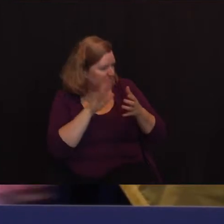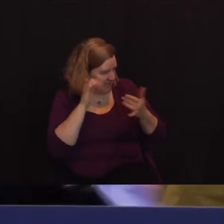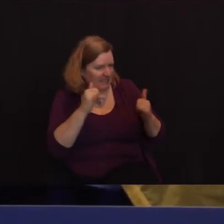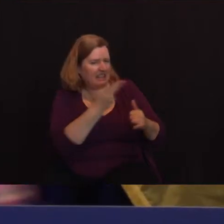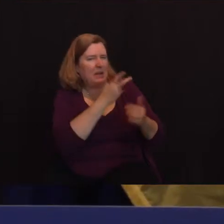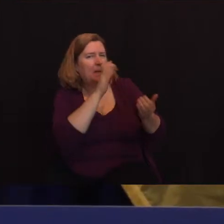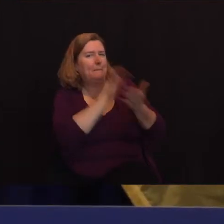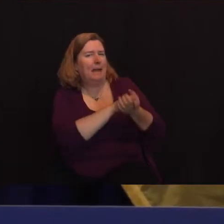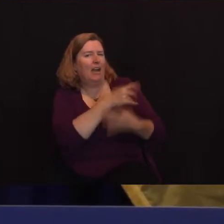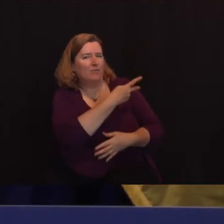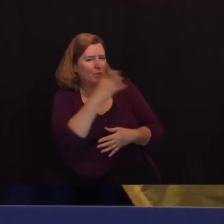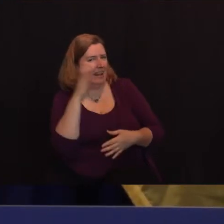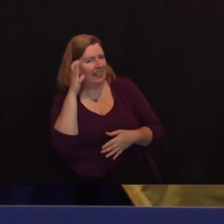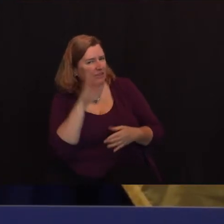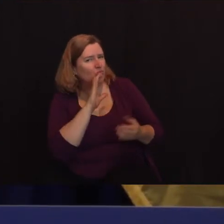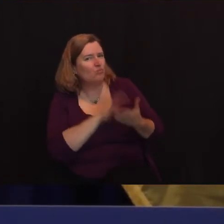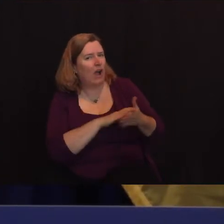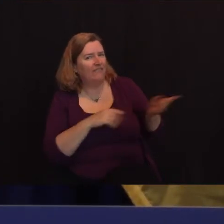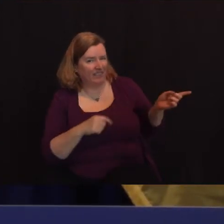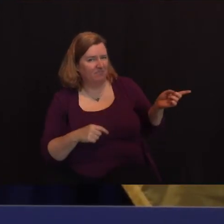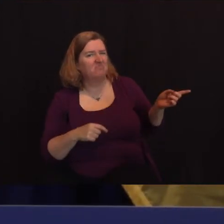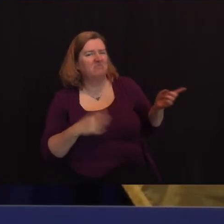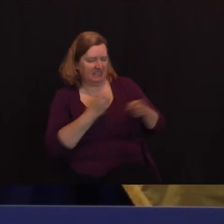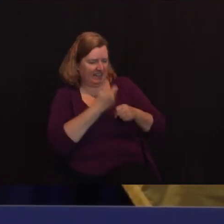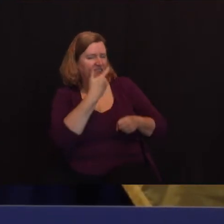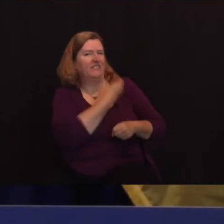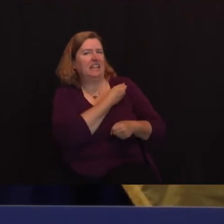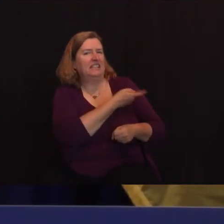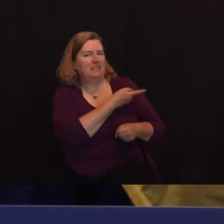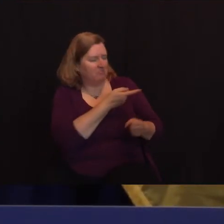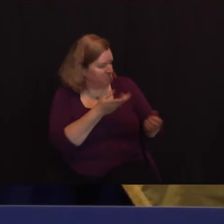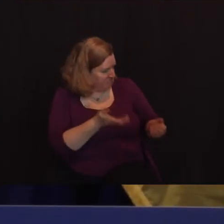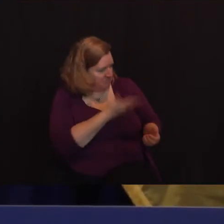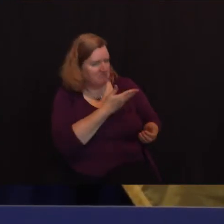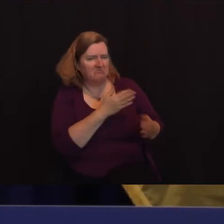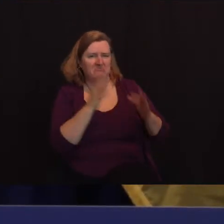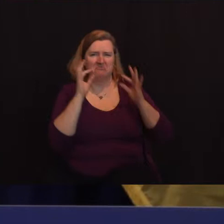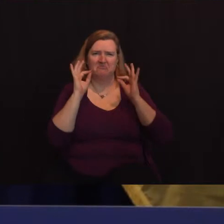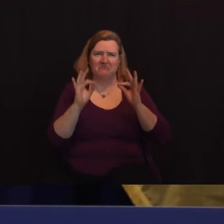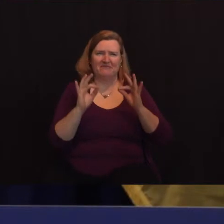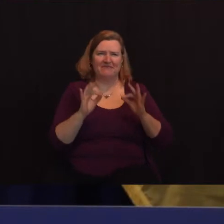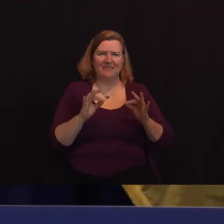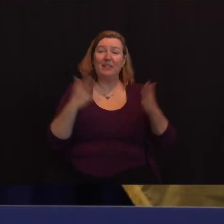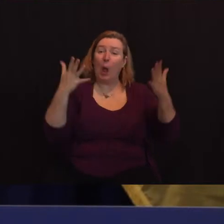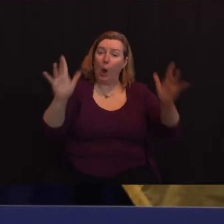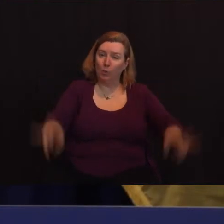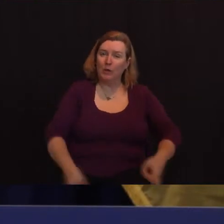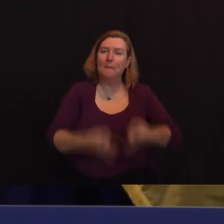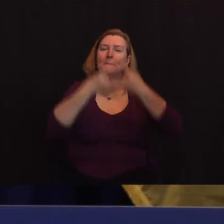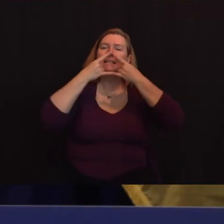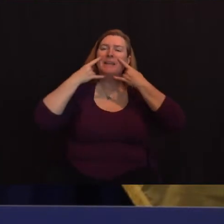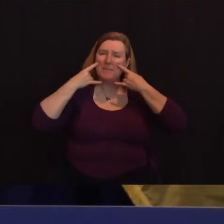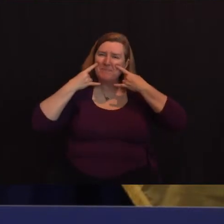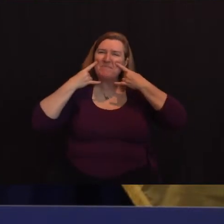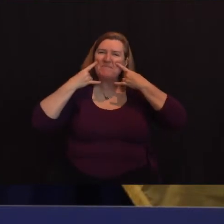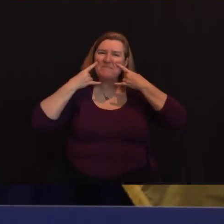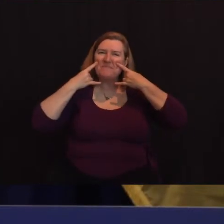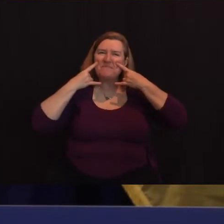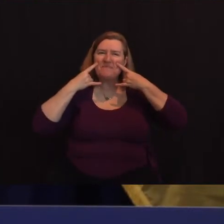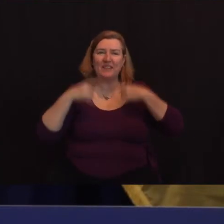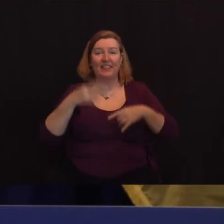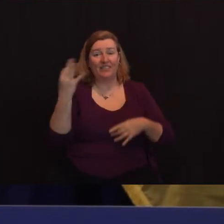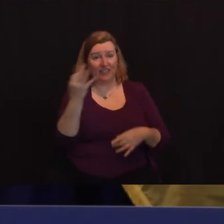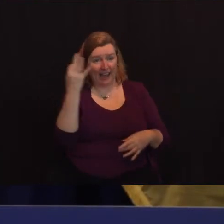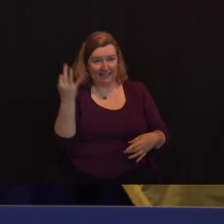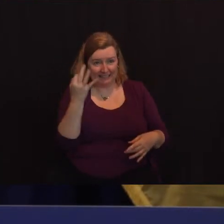including you got vaccinated. So with that, we'll mask up here. Judy, I'm going to a single mask on Friday because it'll be